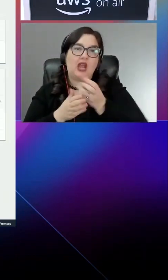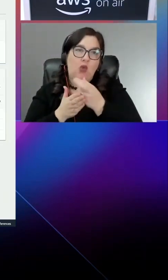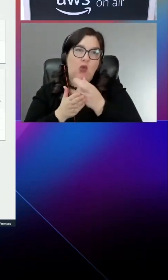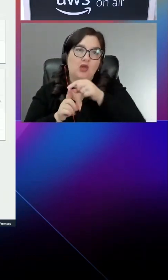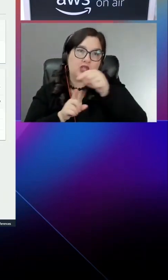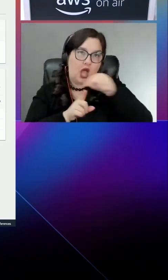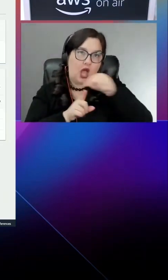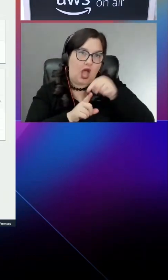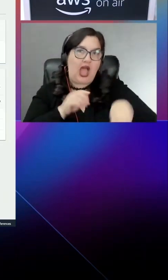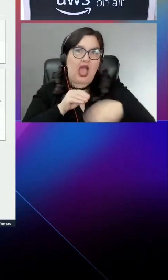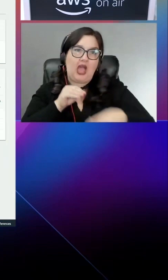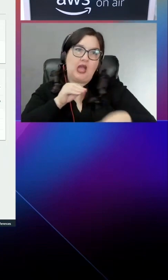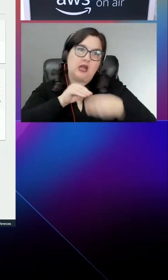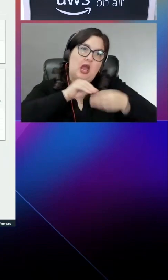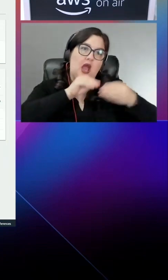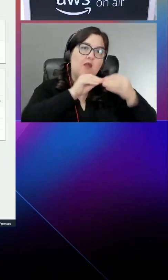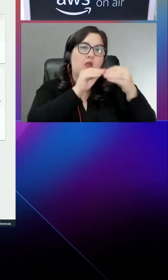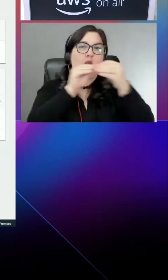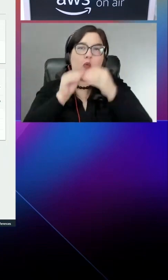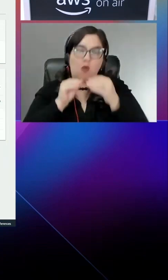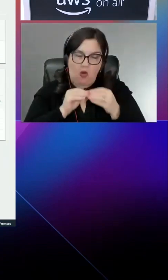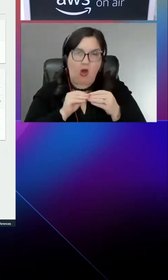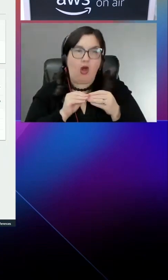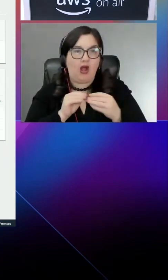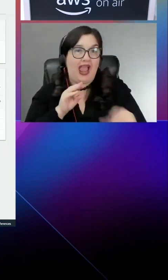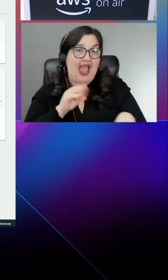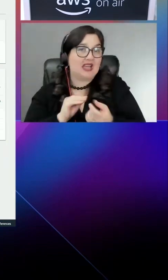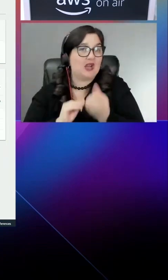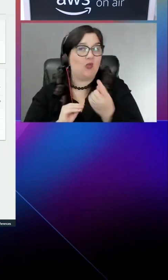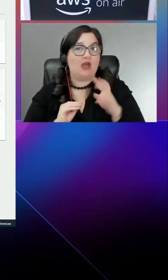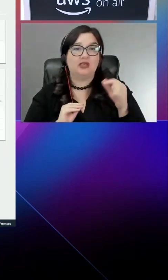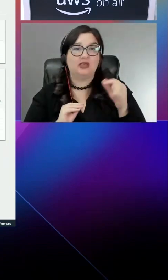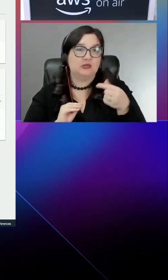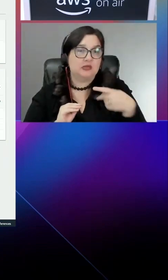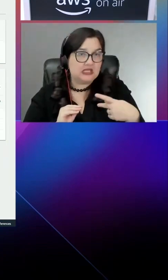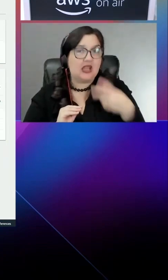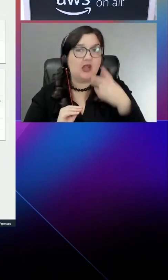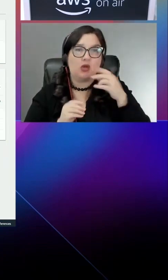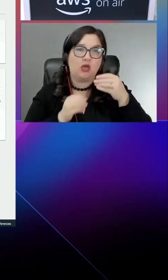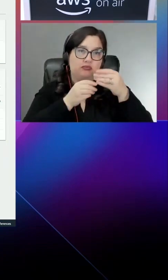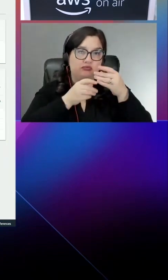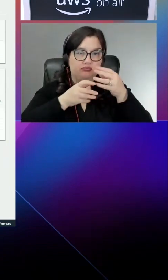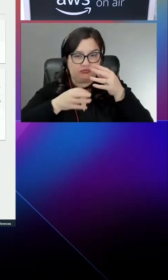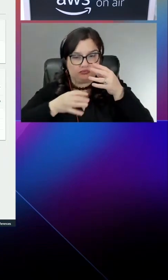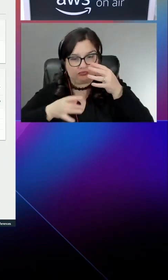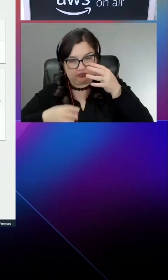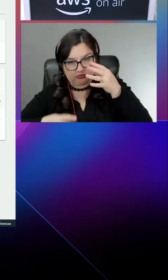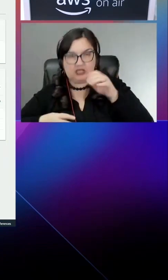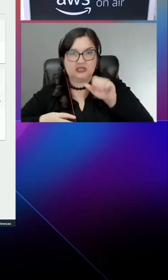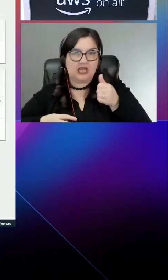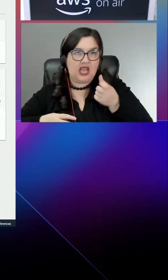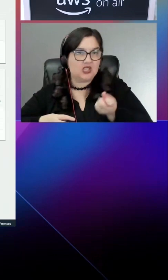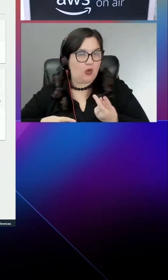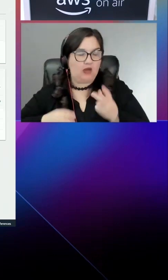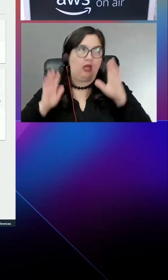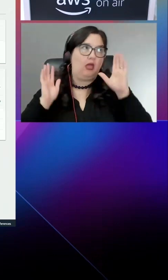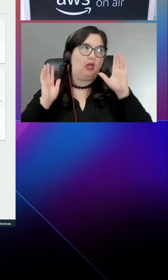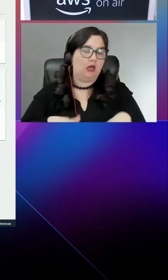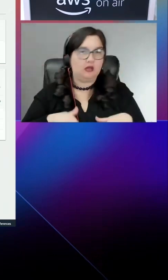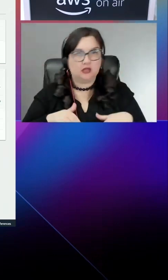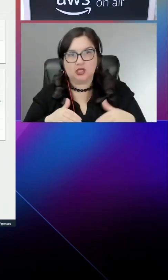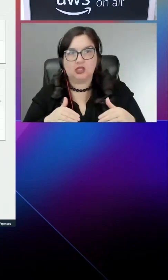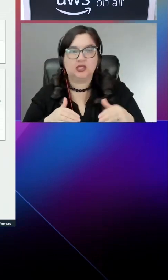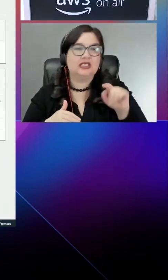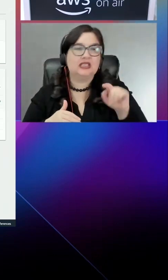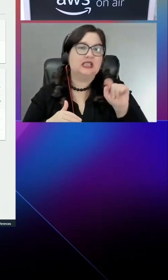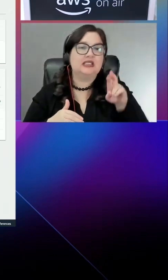adding like one VPC could end up with 10, 12 downstream API calls that you right. have to do. And so if you're handy with CloudFormation and Terraform, which a lot